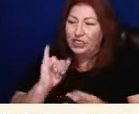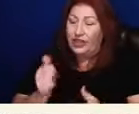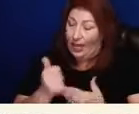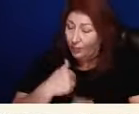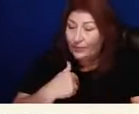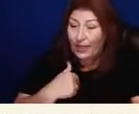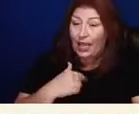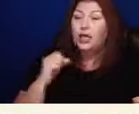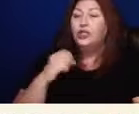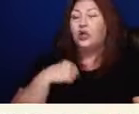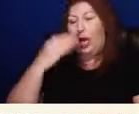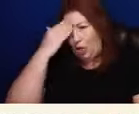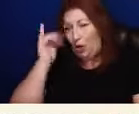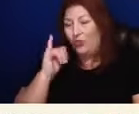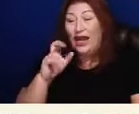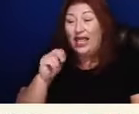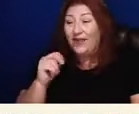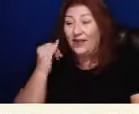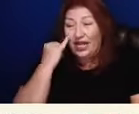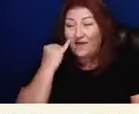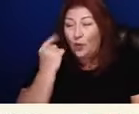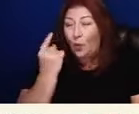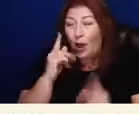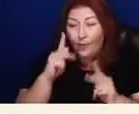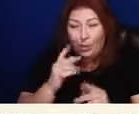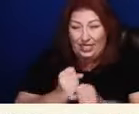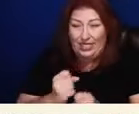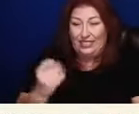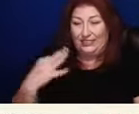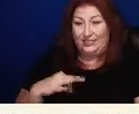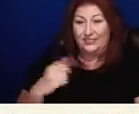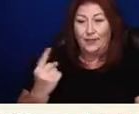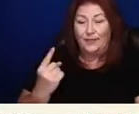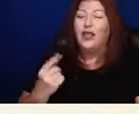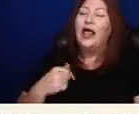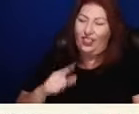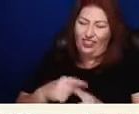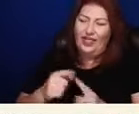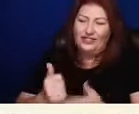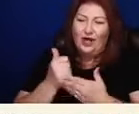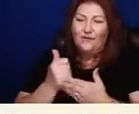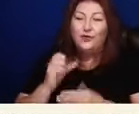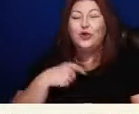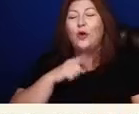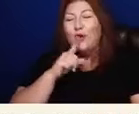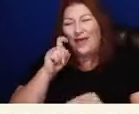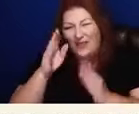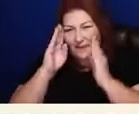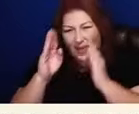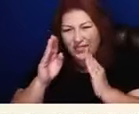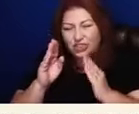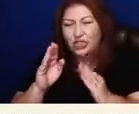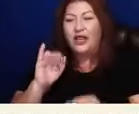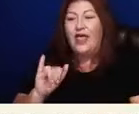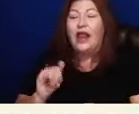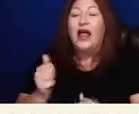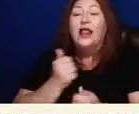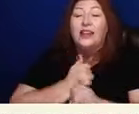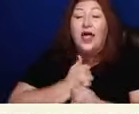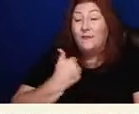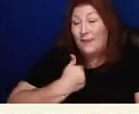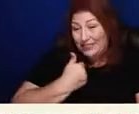so I know that even if one person gets something out of it, then it's helpful. And so I really have to pay attention to that, loving myself and treating myself